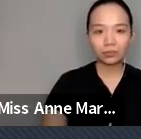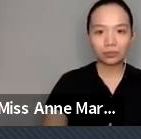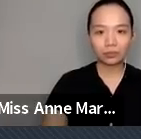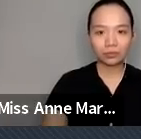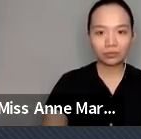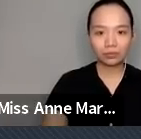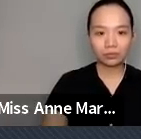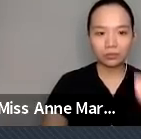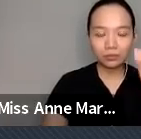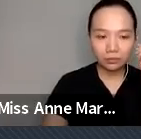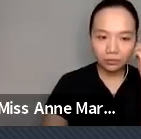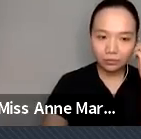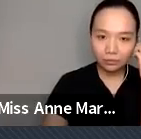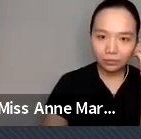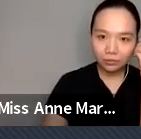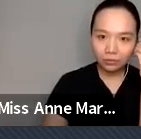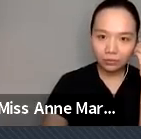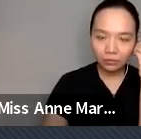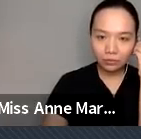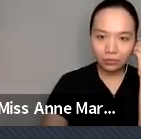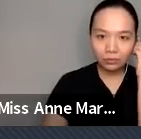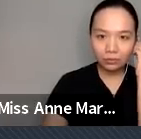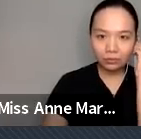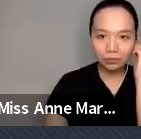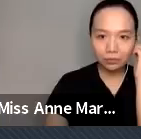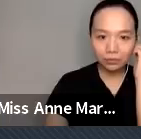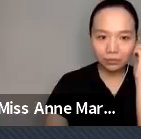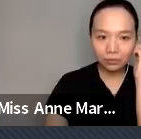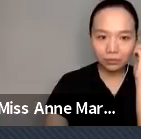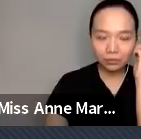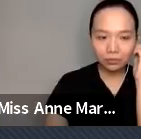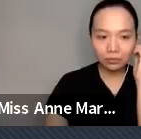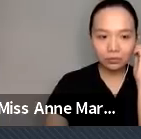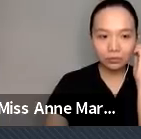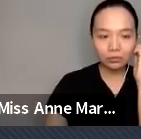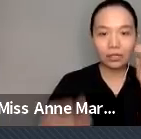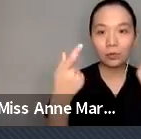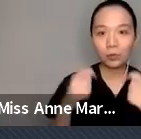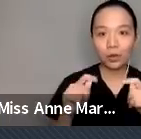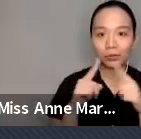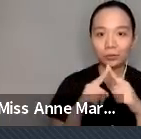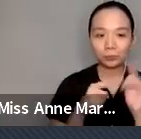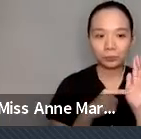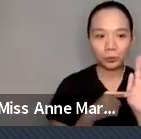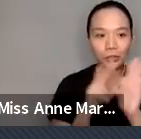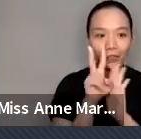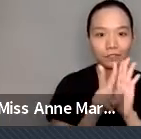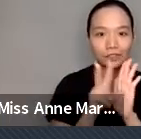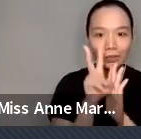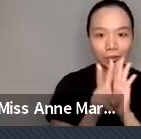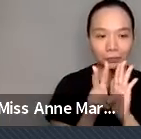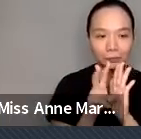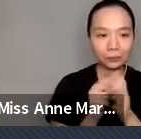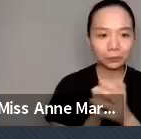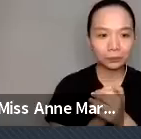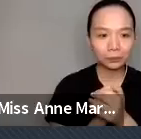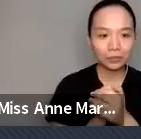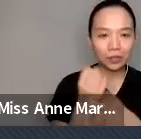Anyone? Can see that I played a video. It was a month ago.